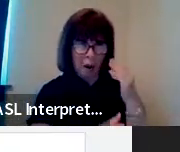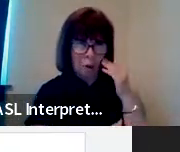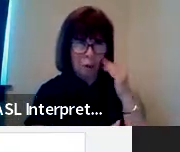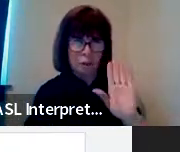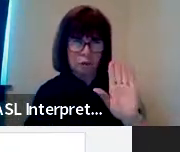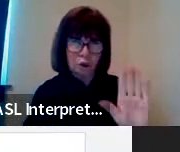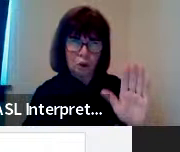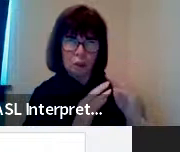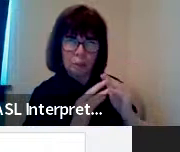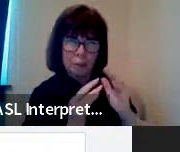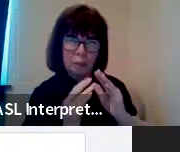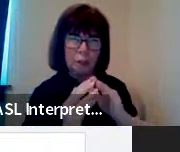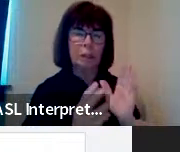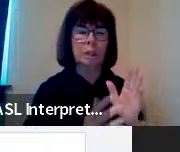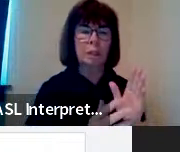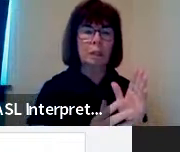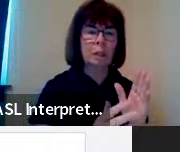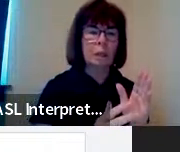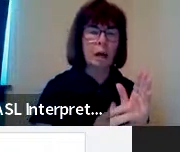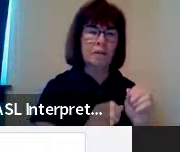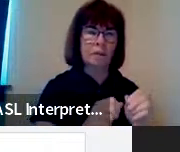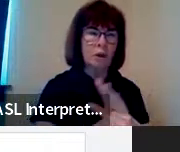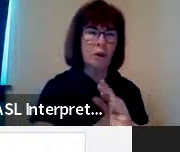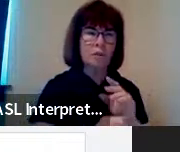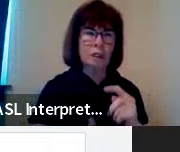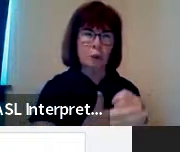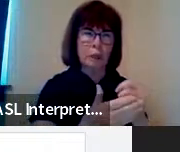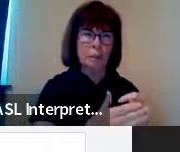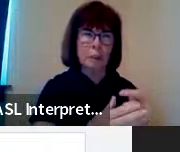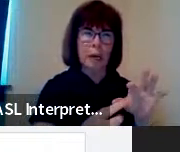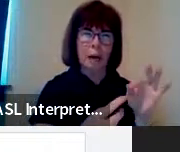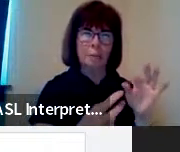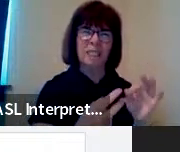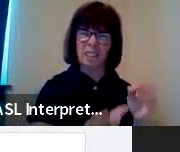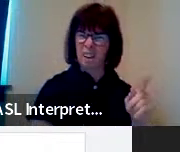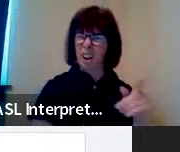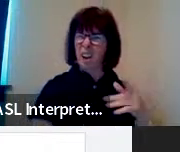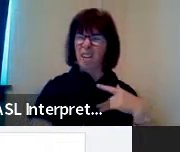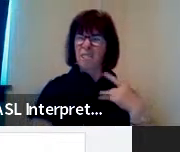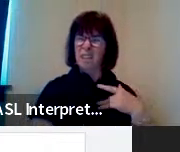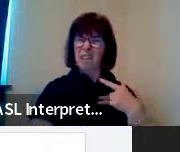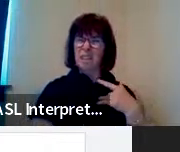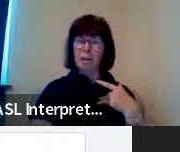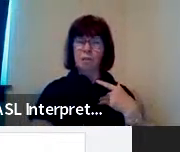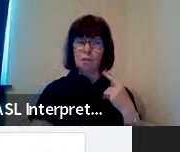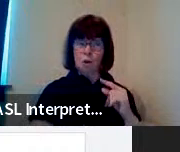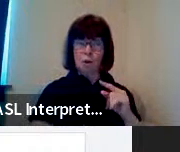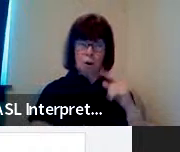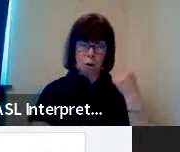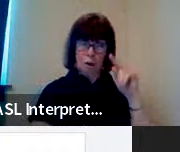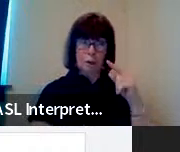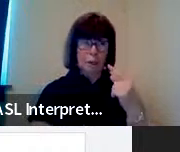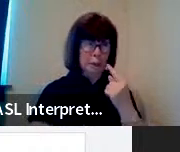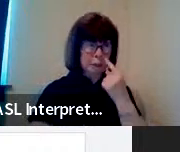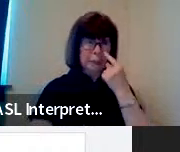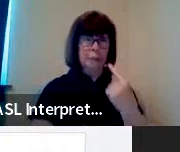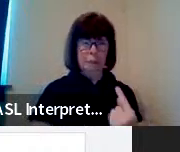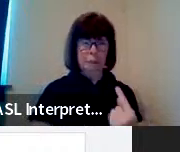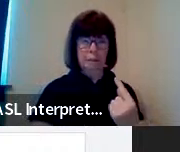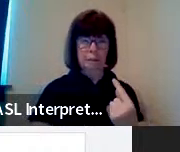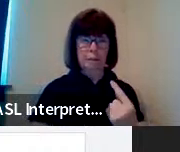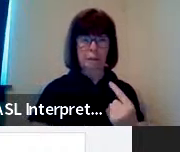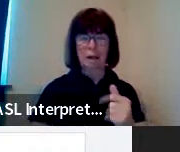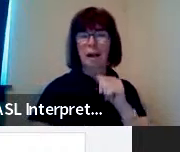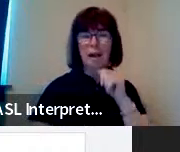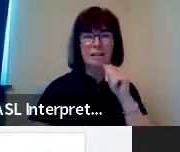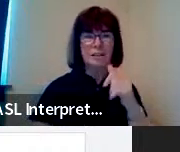community of COVID treatment options? I feel like when it comes to testings, I don't think like treatment, it's